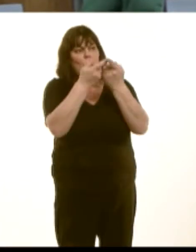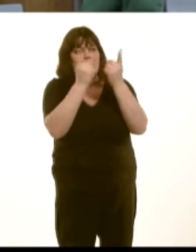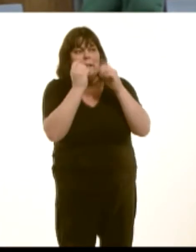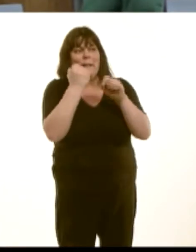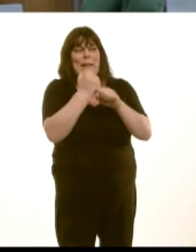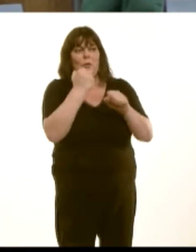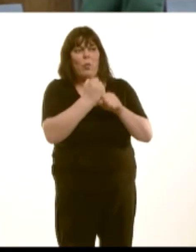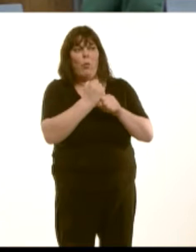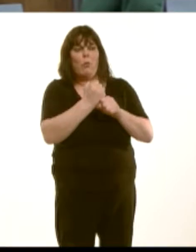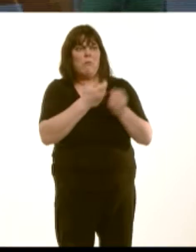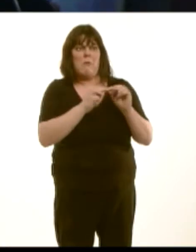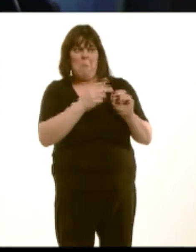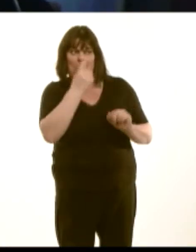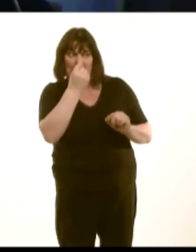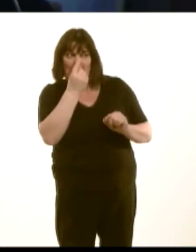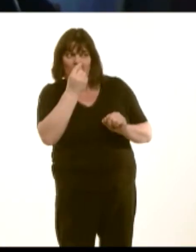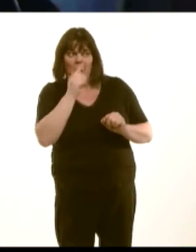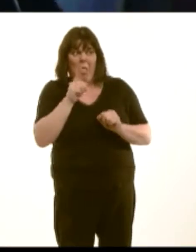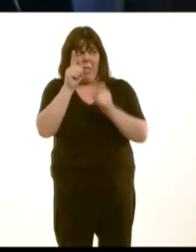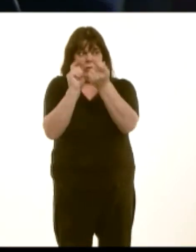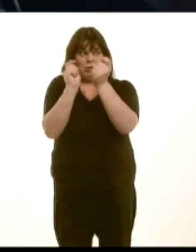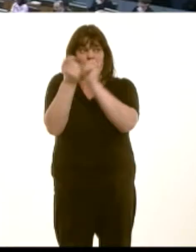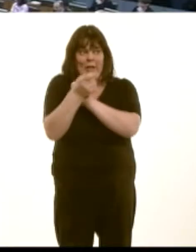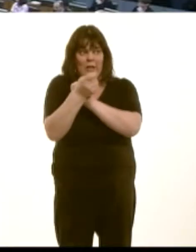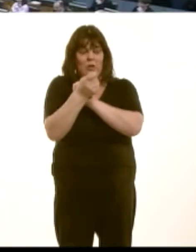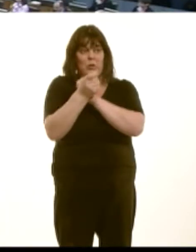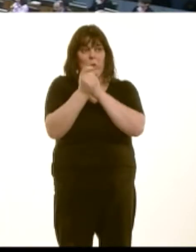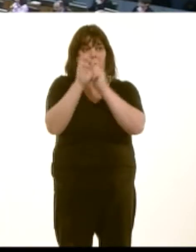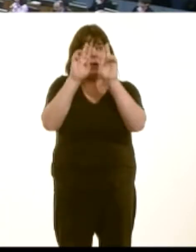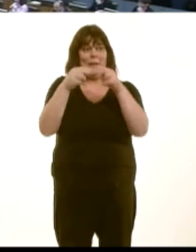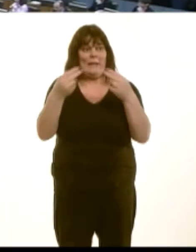see the racecourse becoming an international.